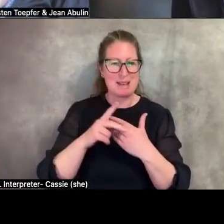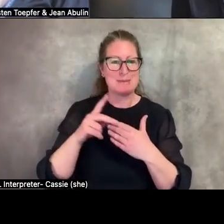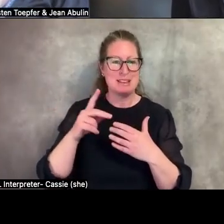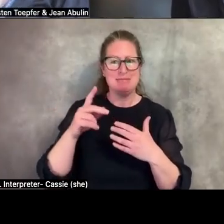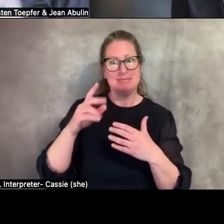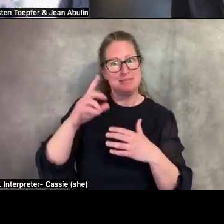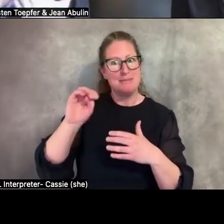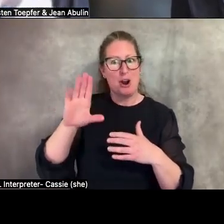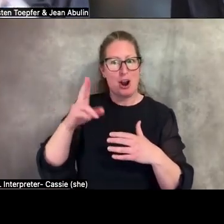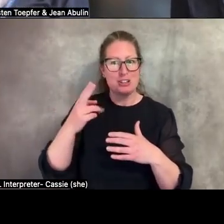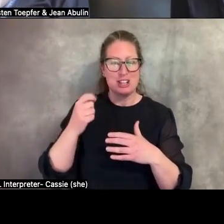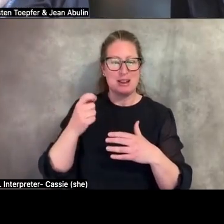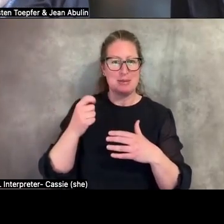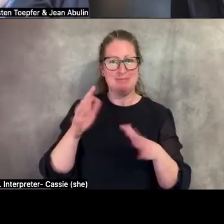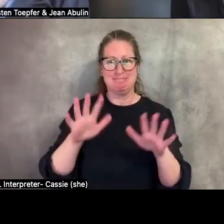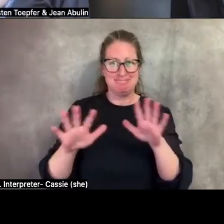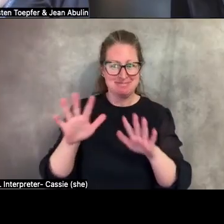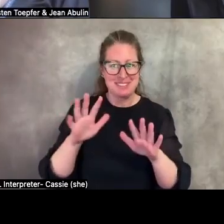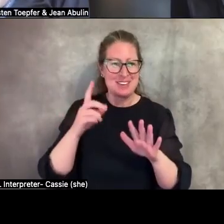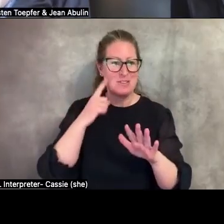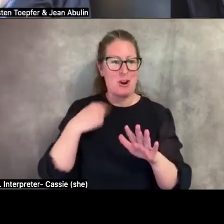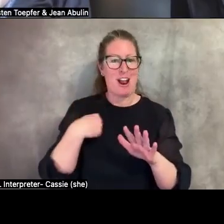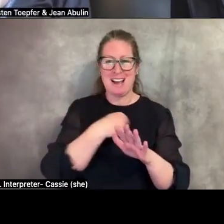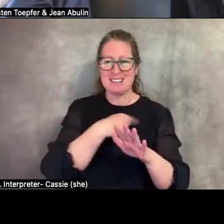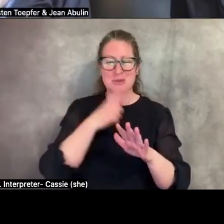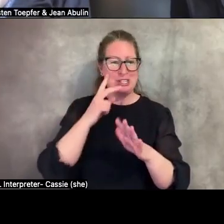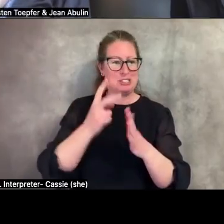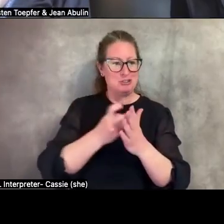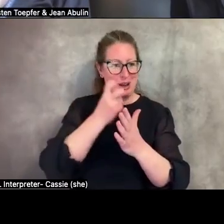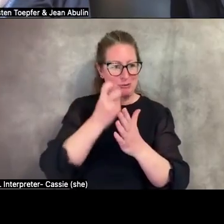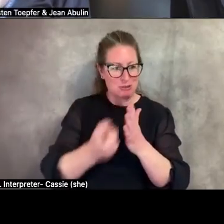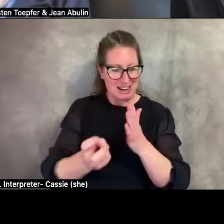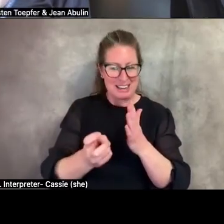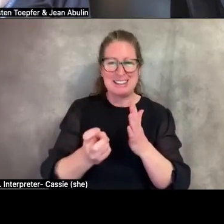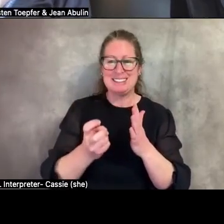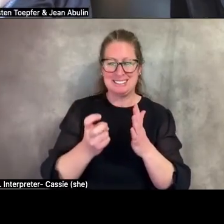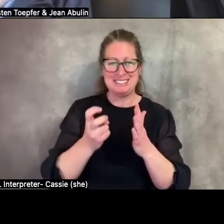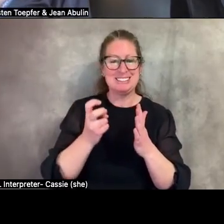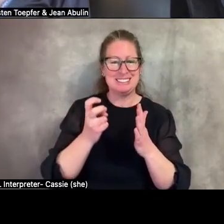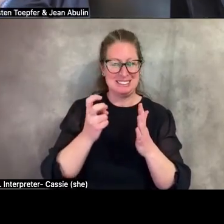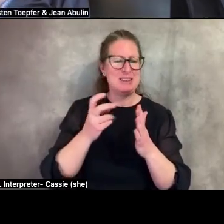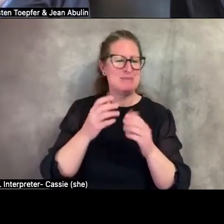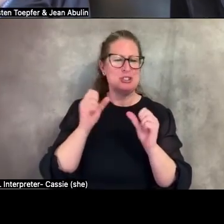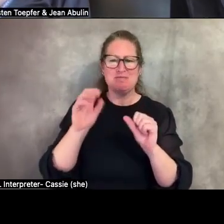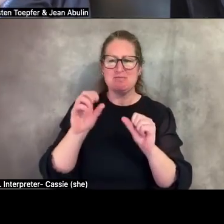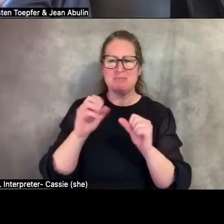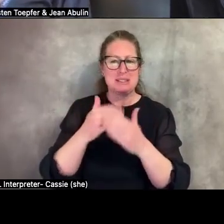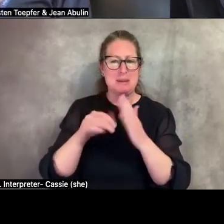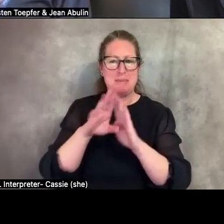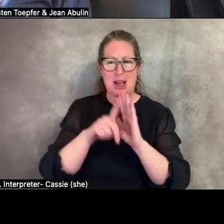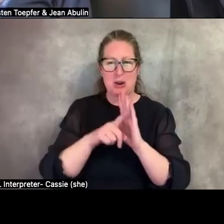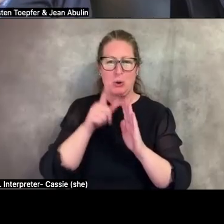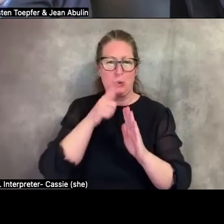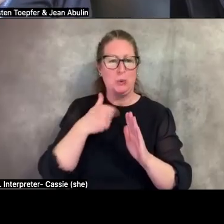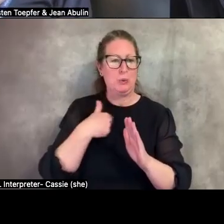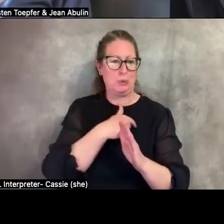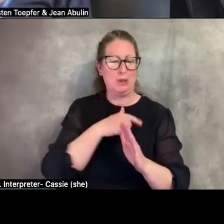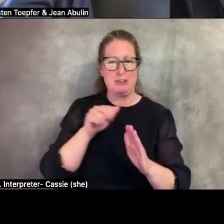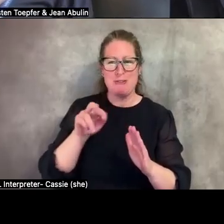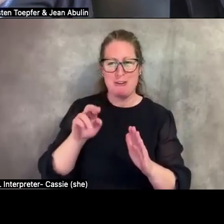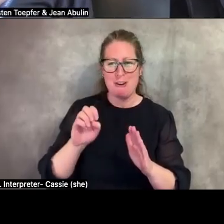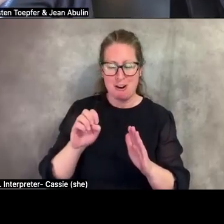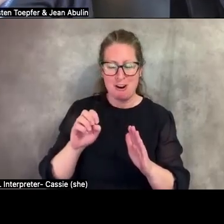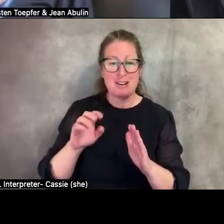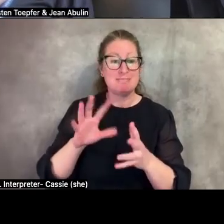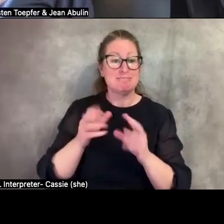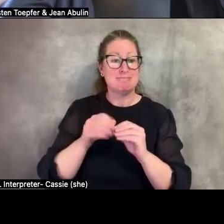us. So we jumped right in and we were ready to go. Give you guys a little bit of background of who we are here at the Fuller. We are a